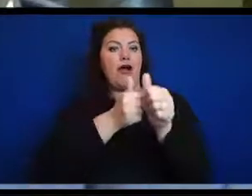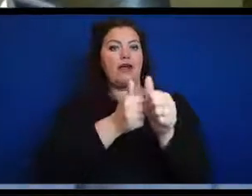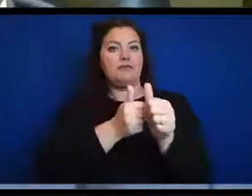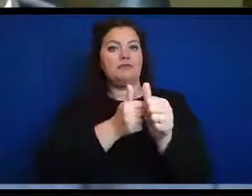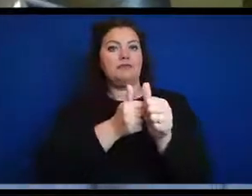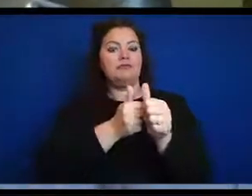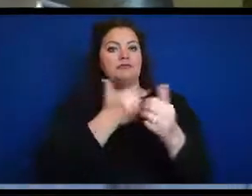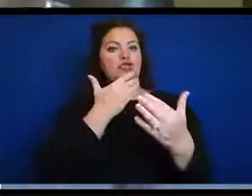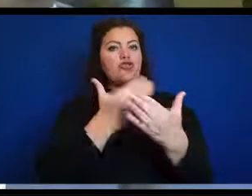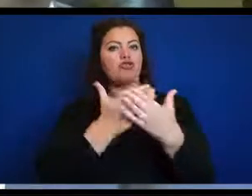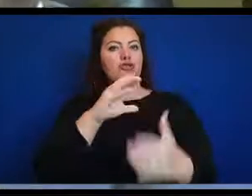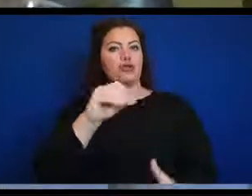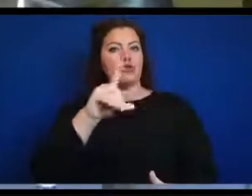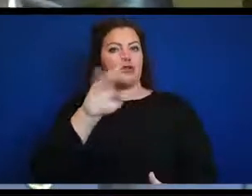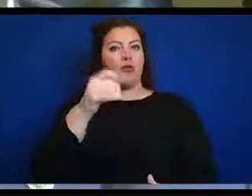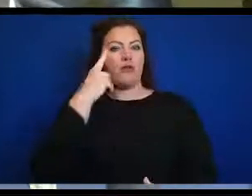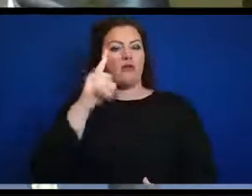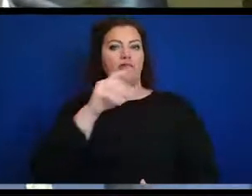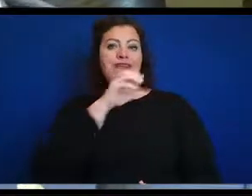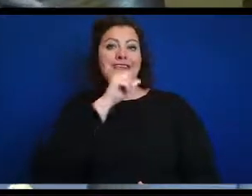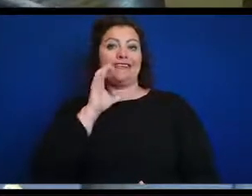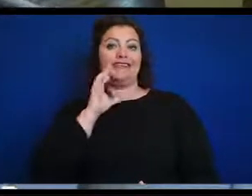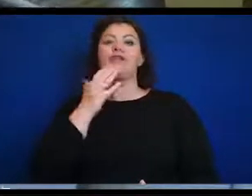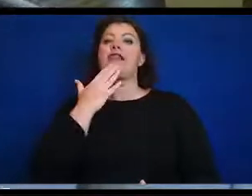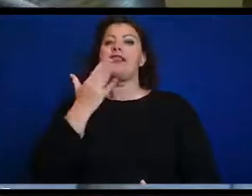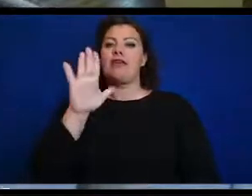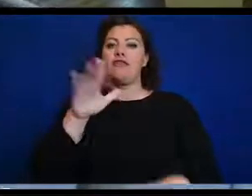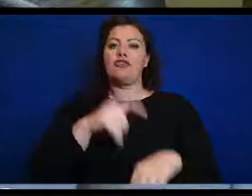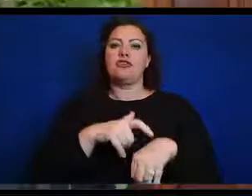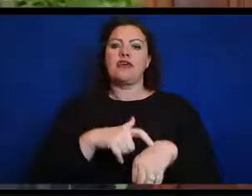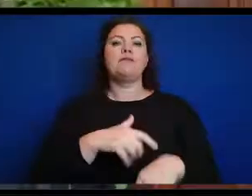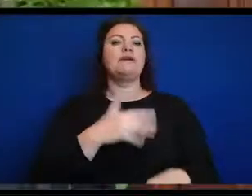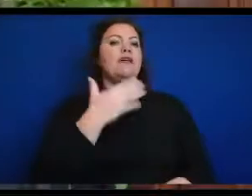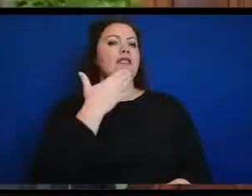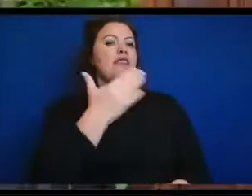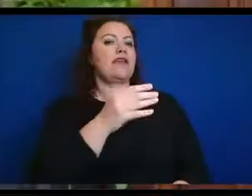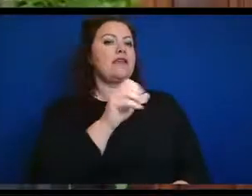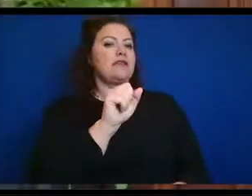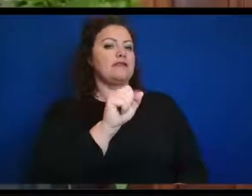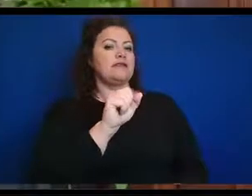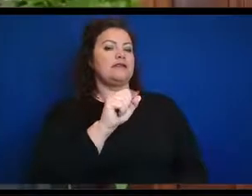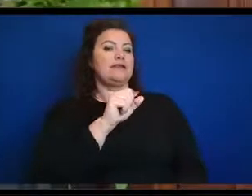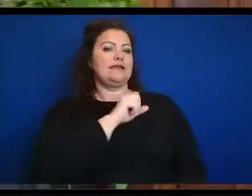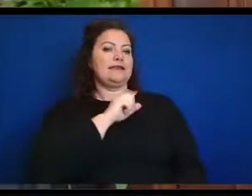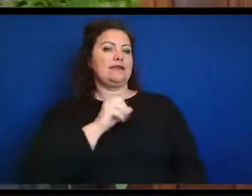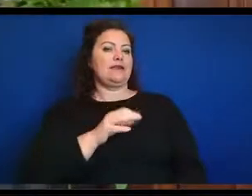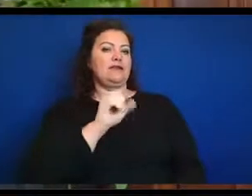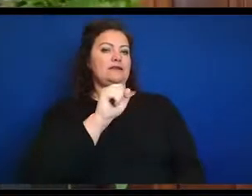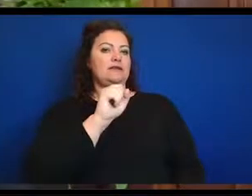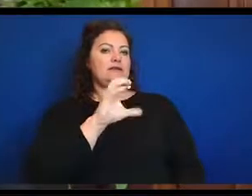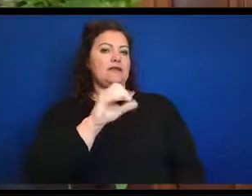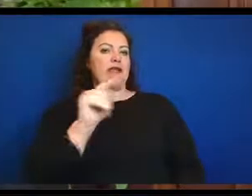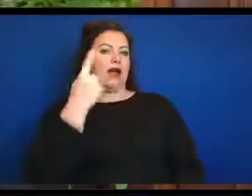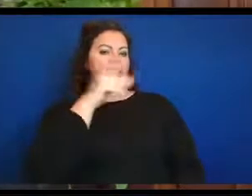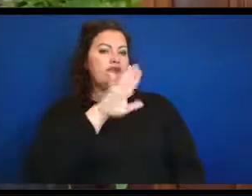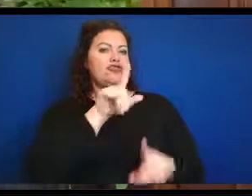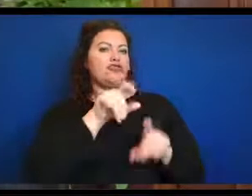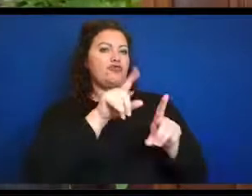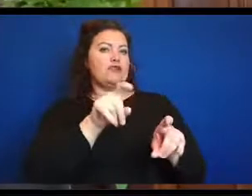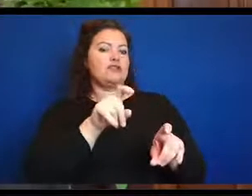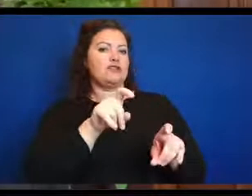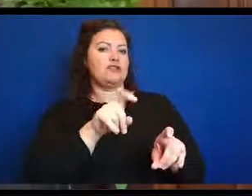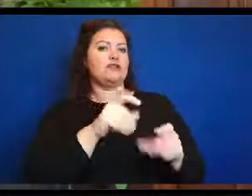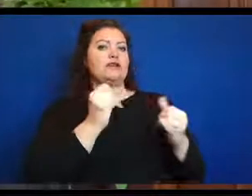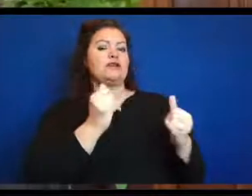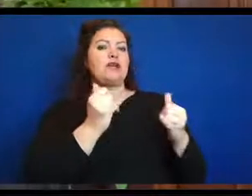speak. Thank you for the time. Ranking Member Scott, thanks very much for your questions in the second round. We're going to have